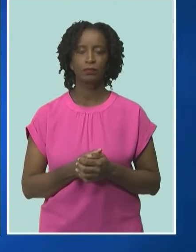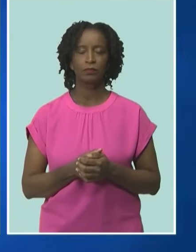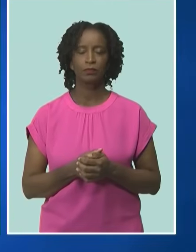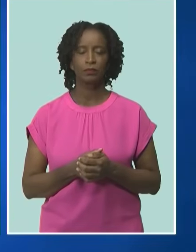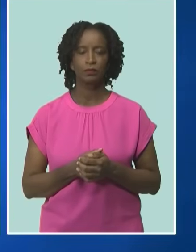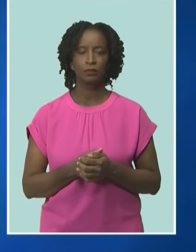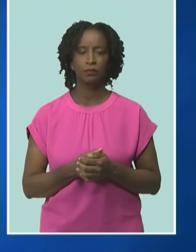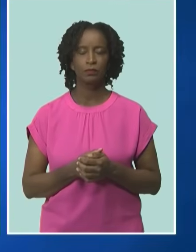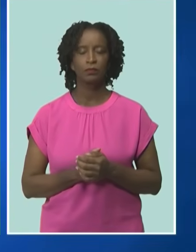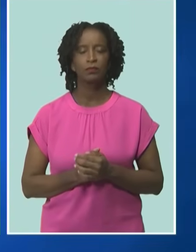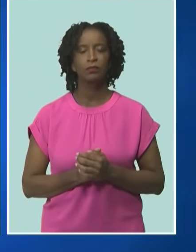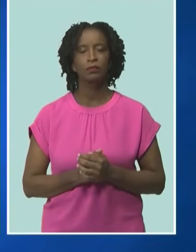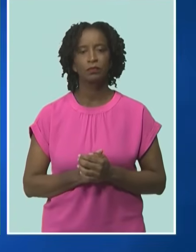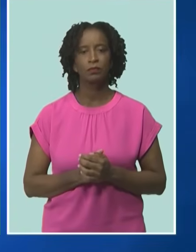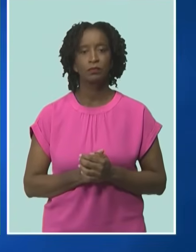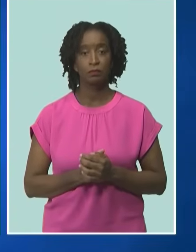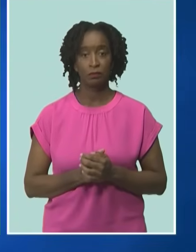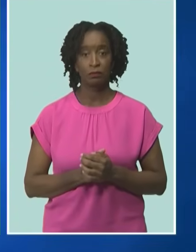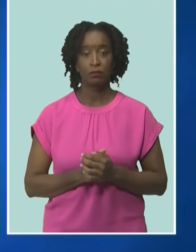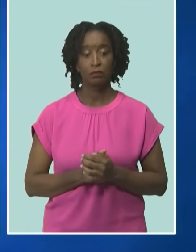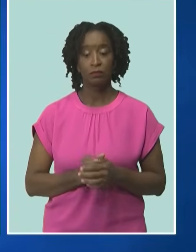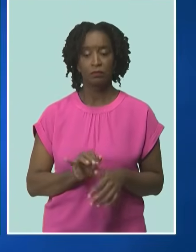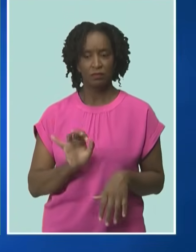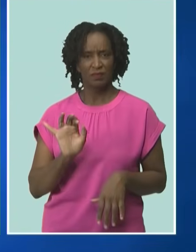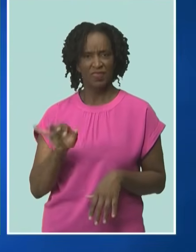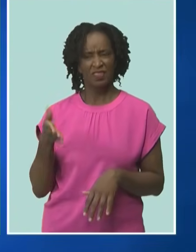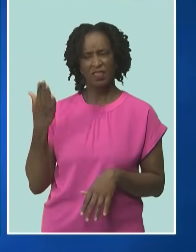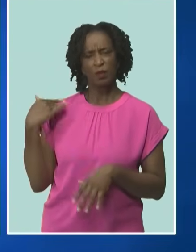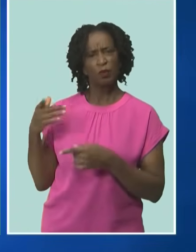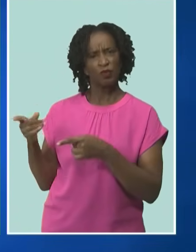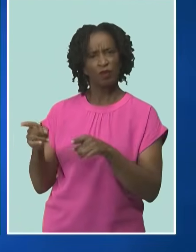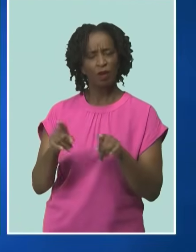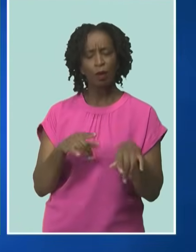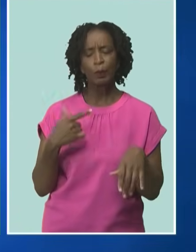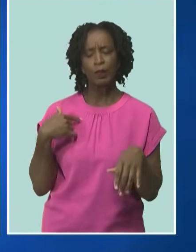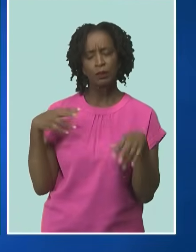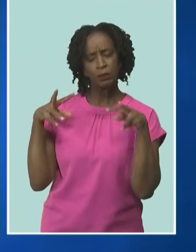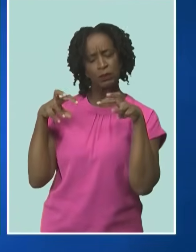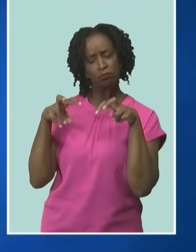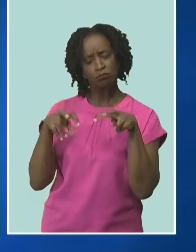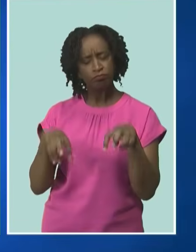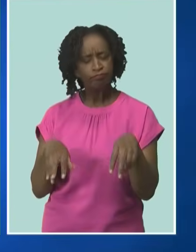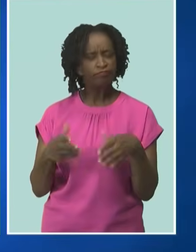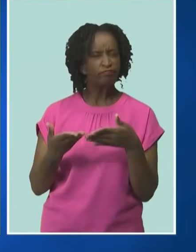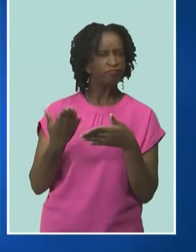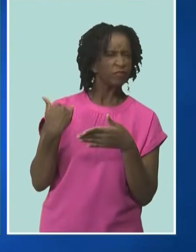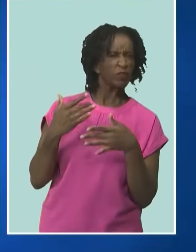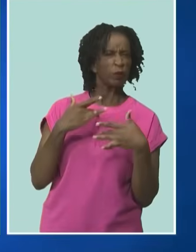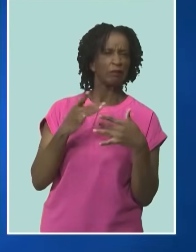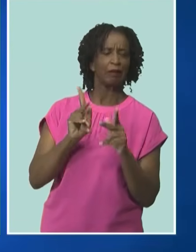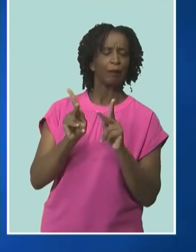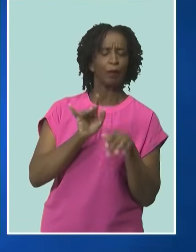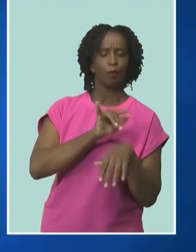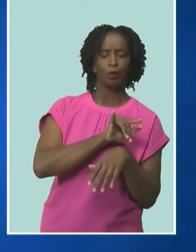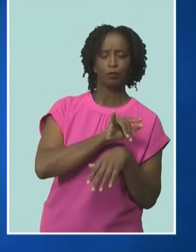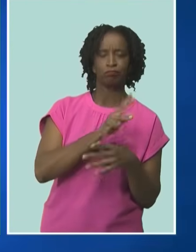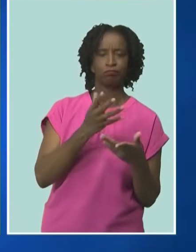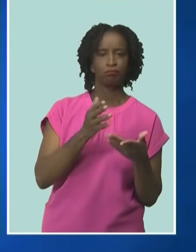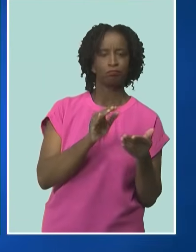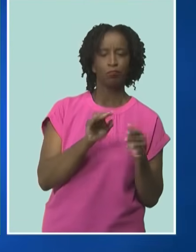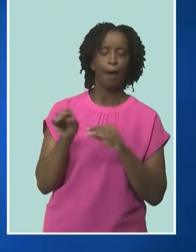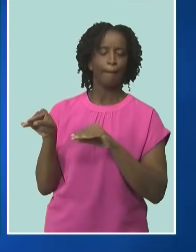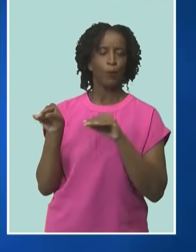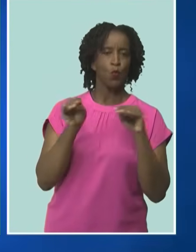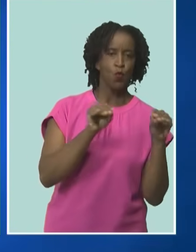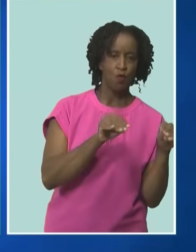I'm being researching on this type of migration, but certain things about